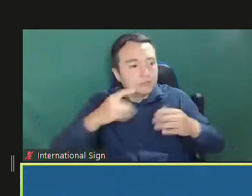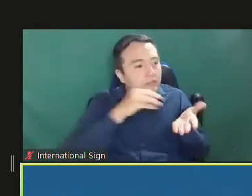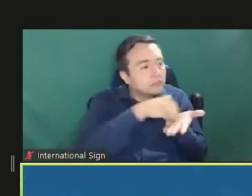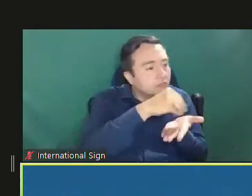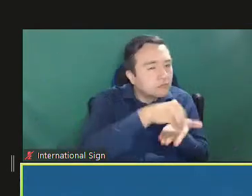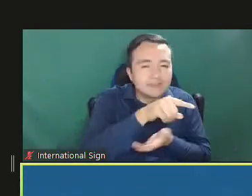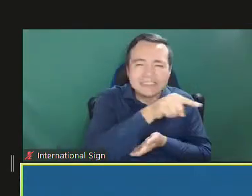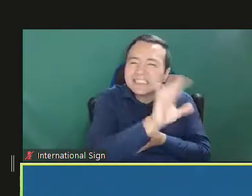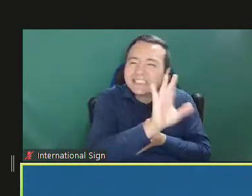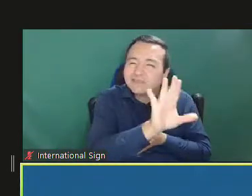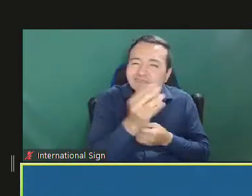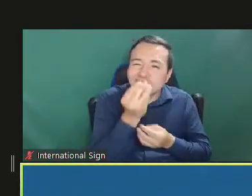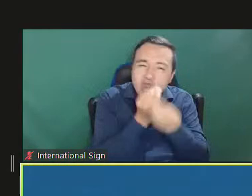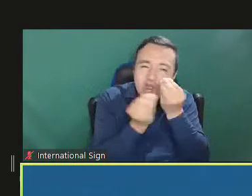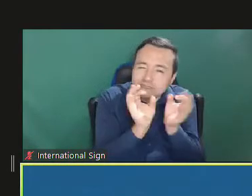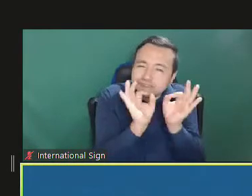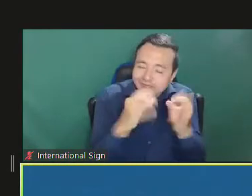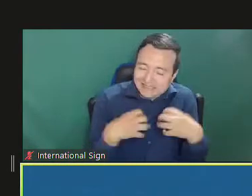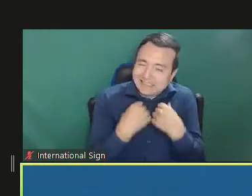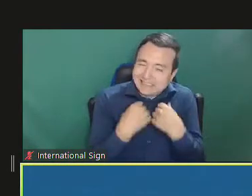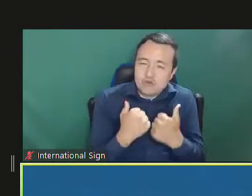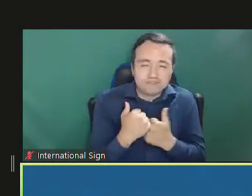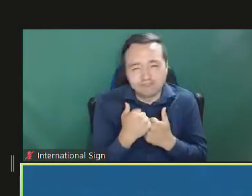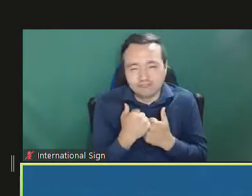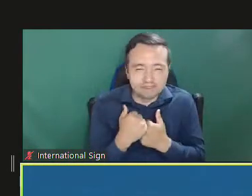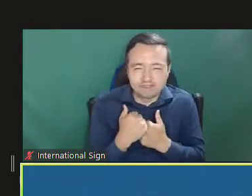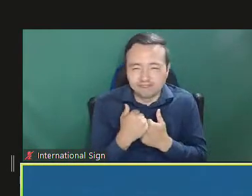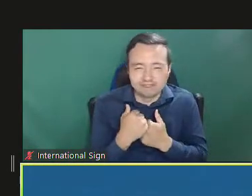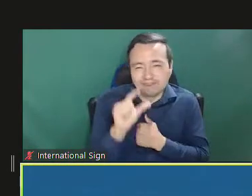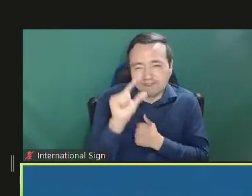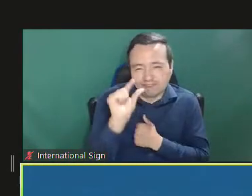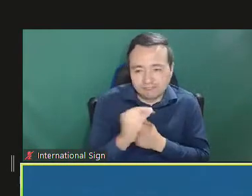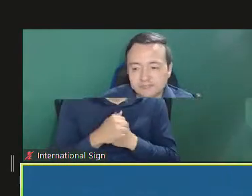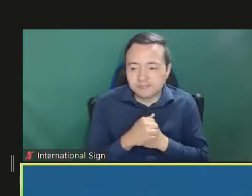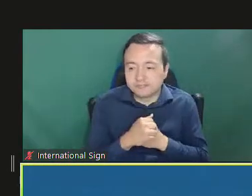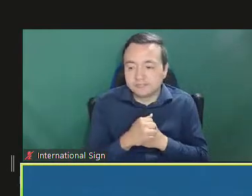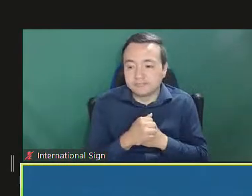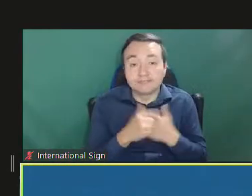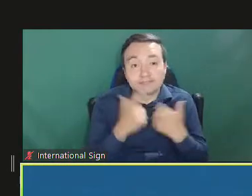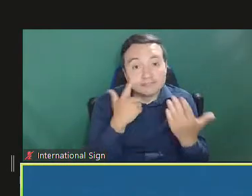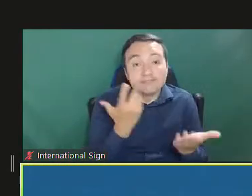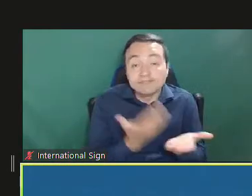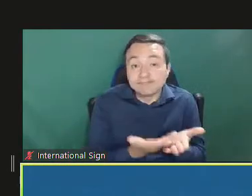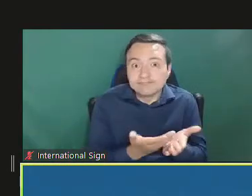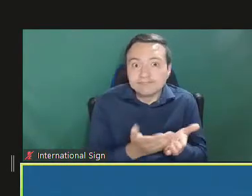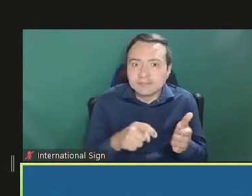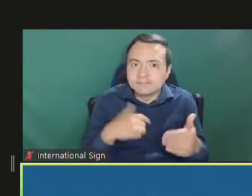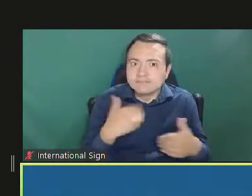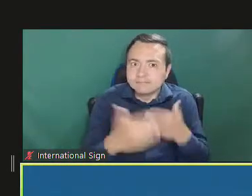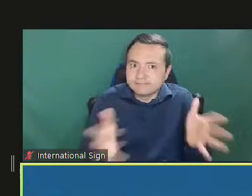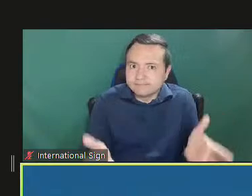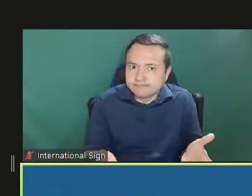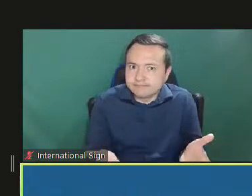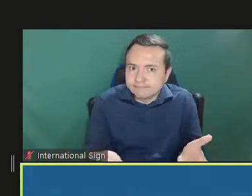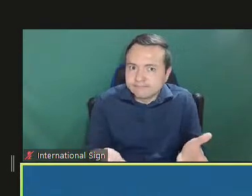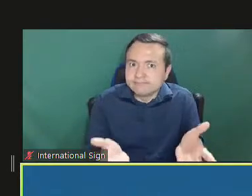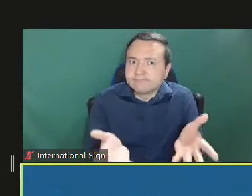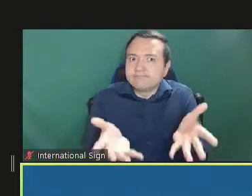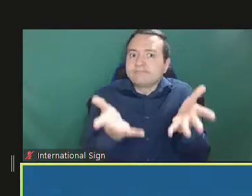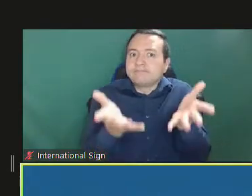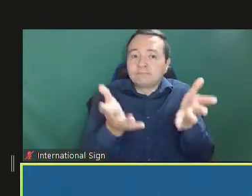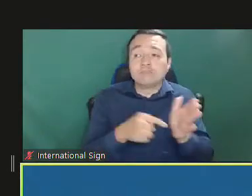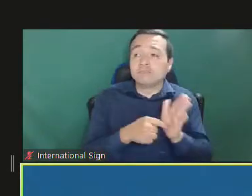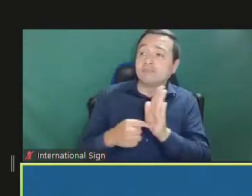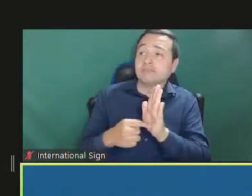response in order to enhance their reputations and build political influence to then leverage their positions to try to weaken new